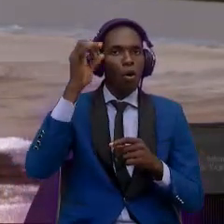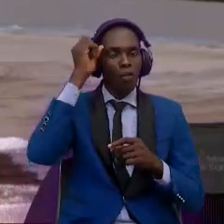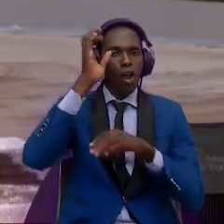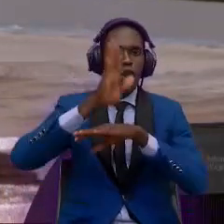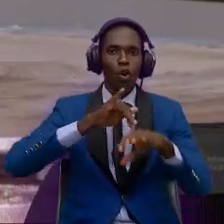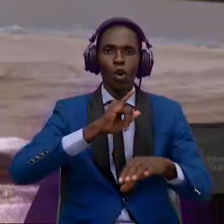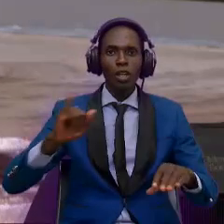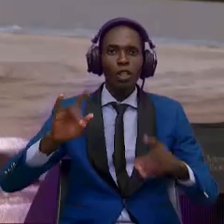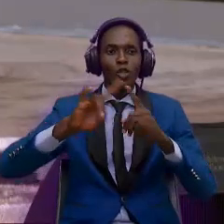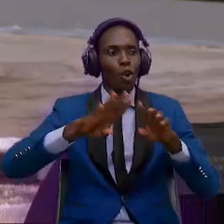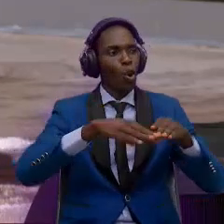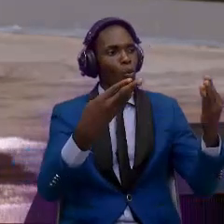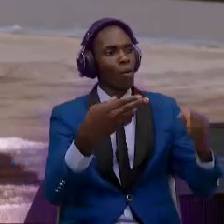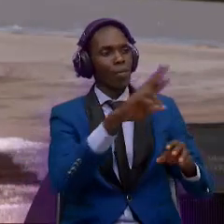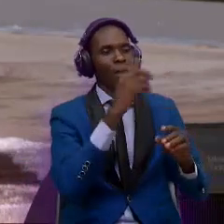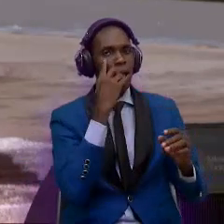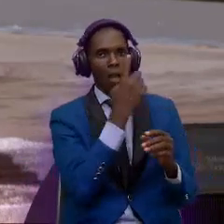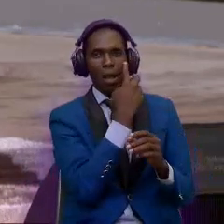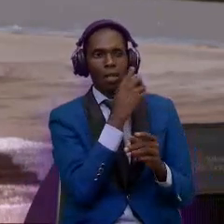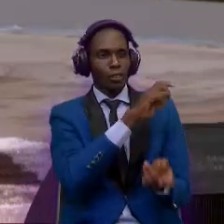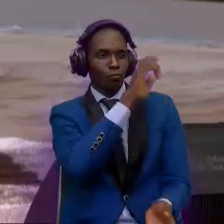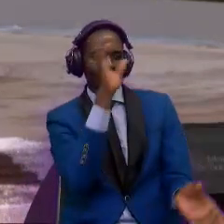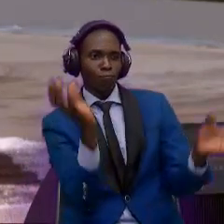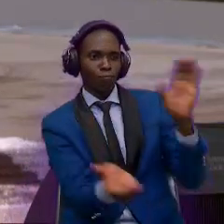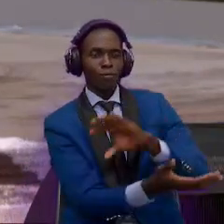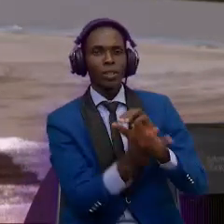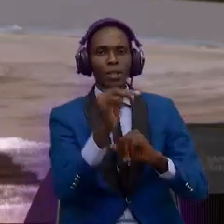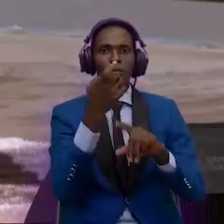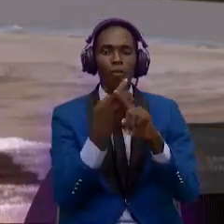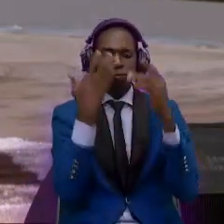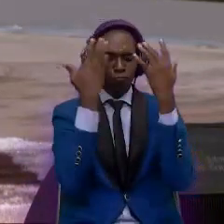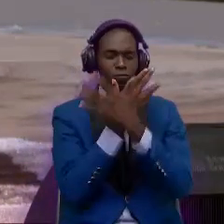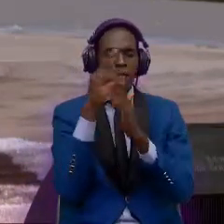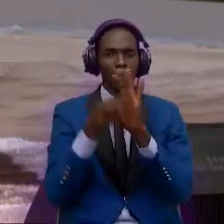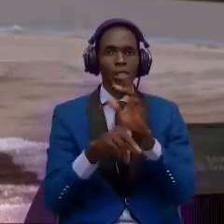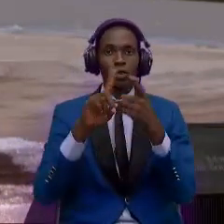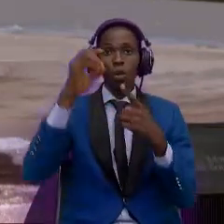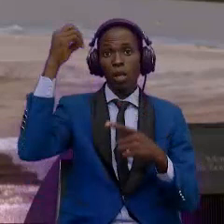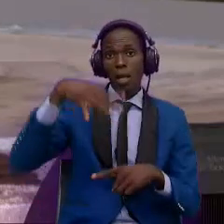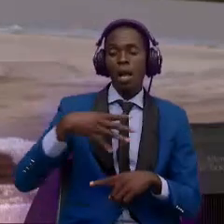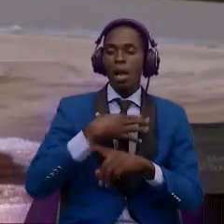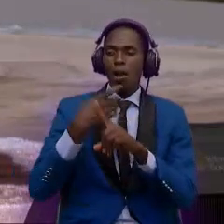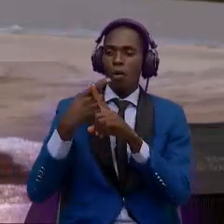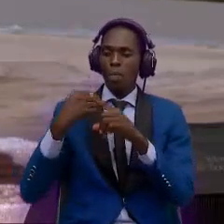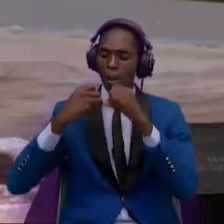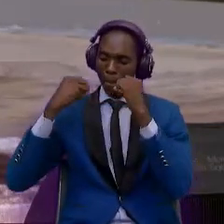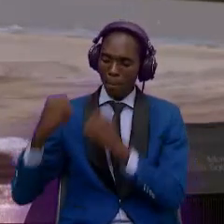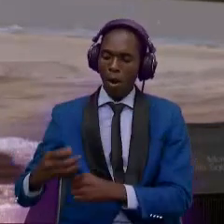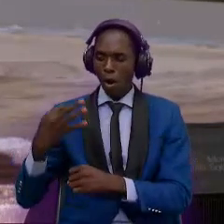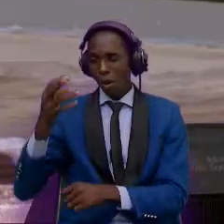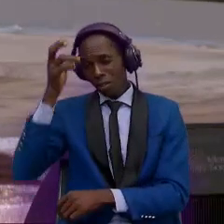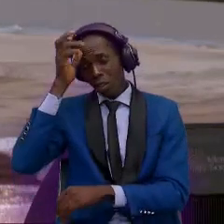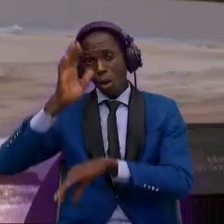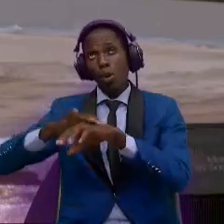to open their eyes and to turn them from darkness to light and from the power of Satan